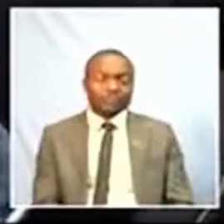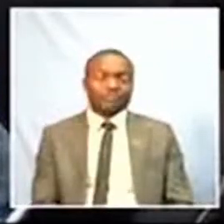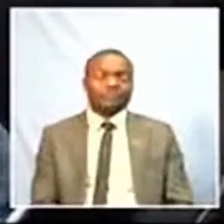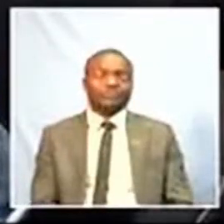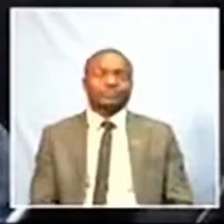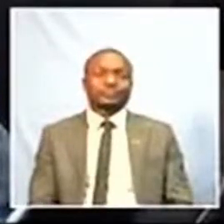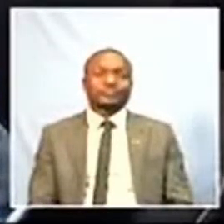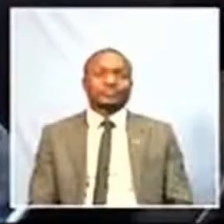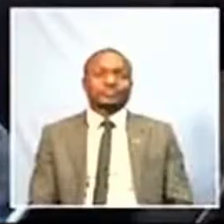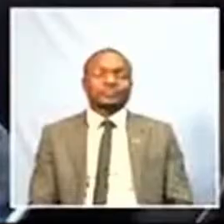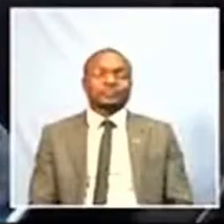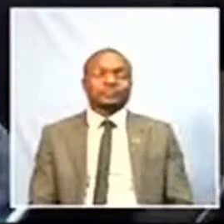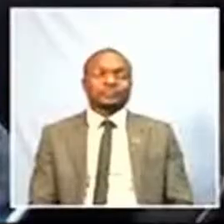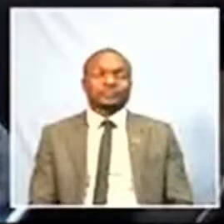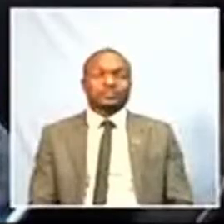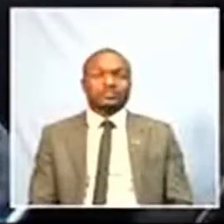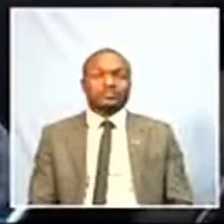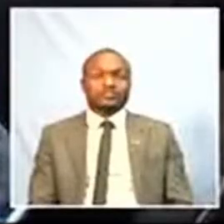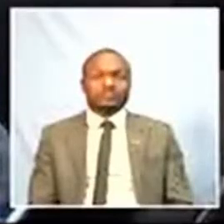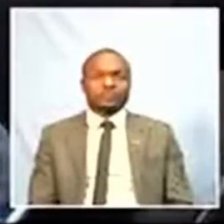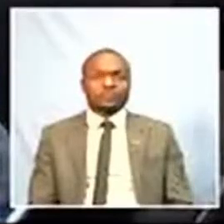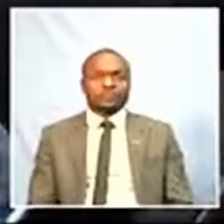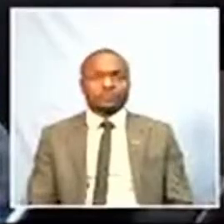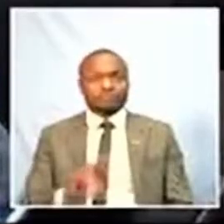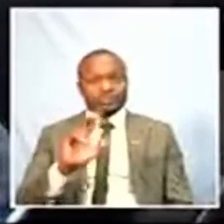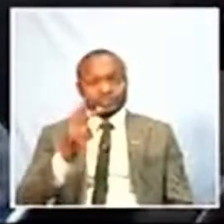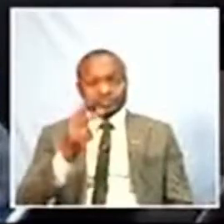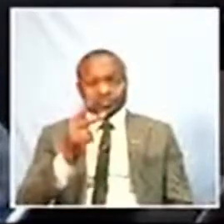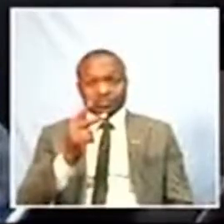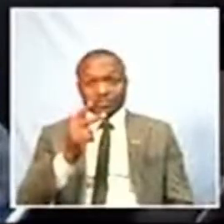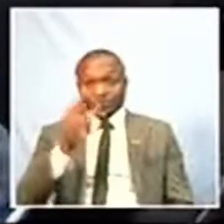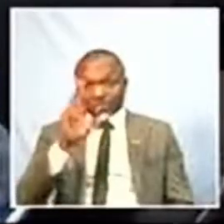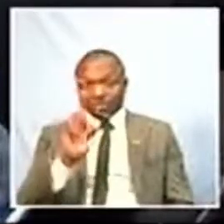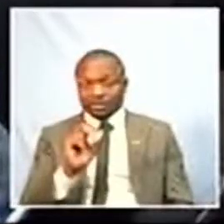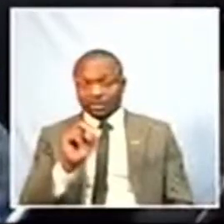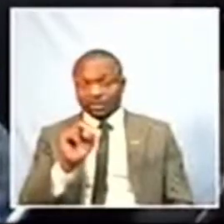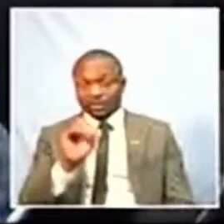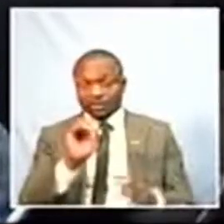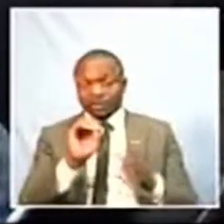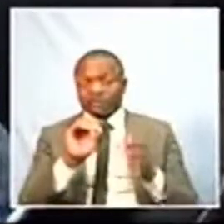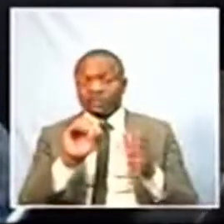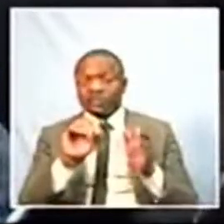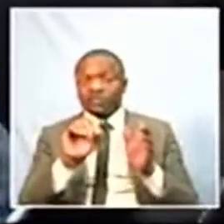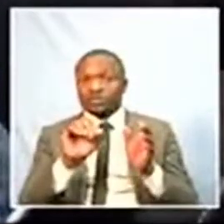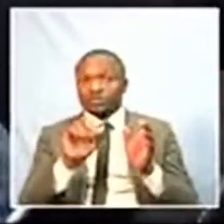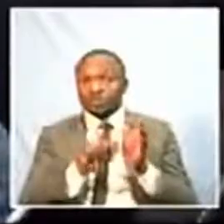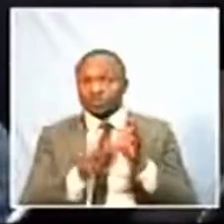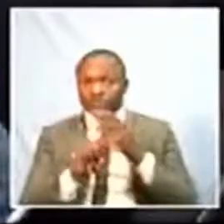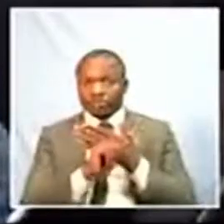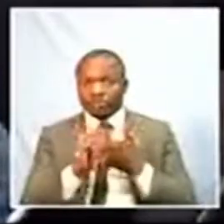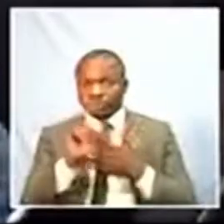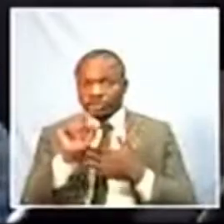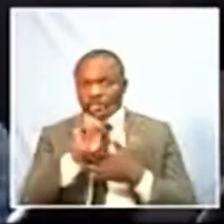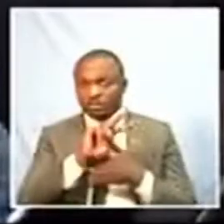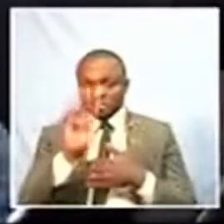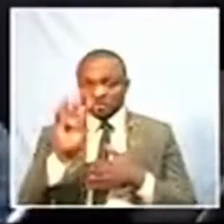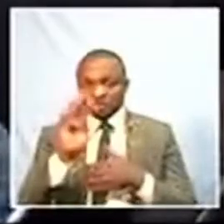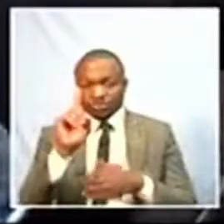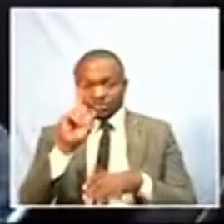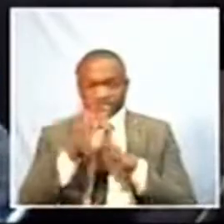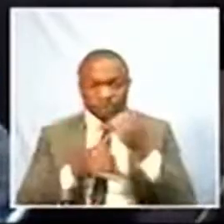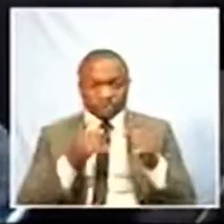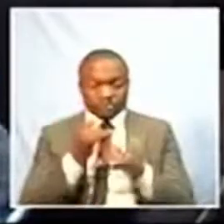As at 30th of August 2024, that is close to 1 year after the end of the completion period,